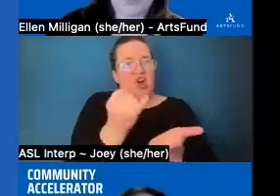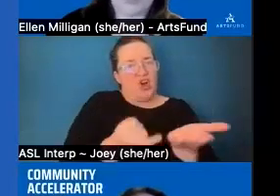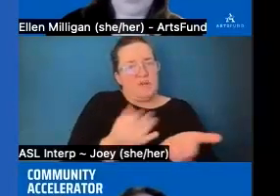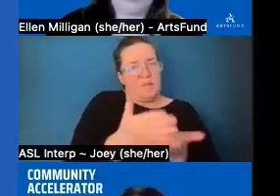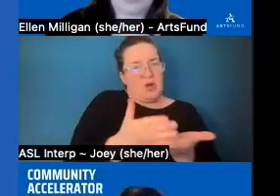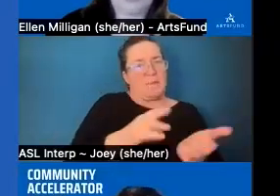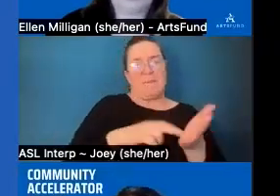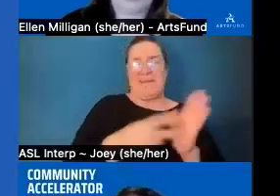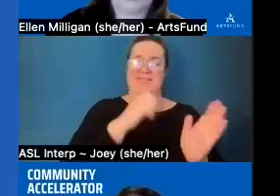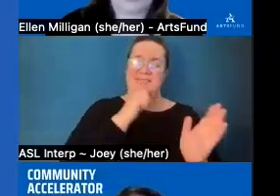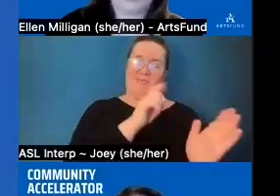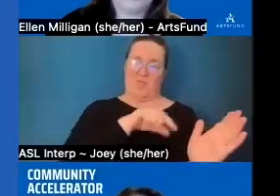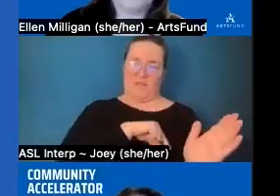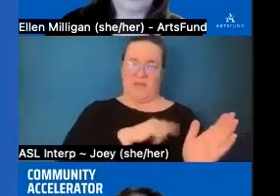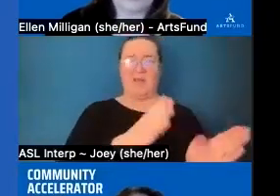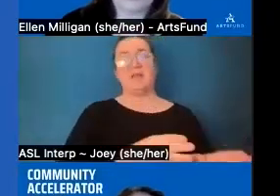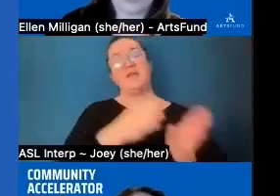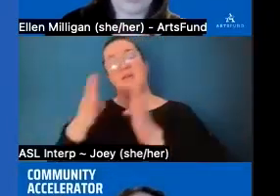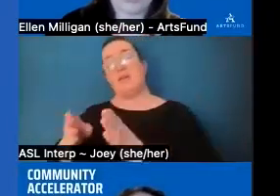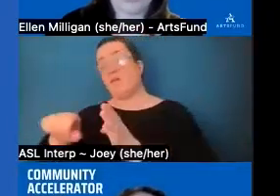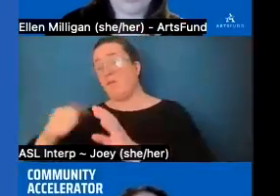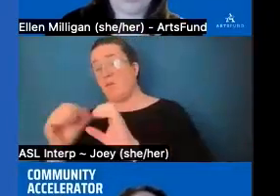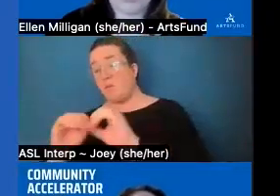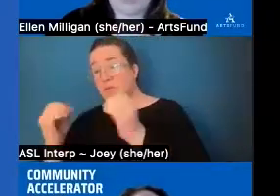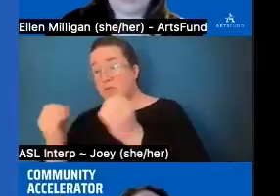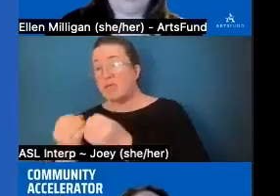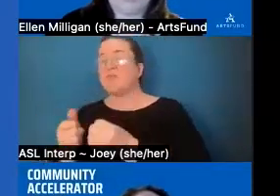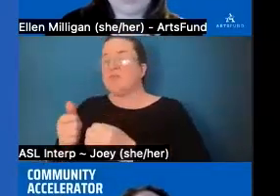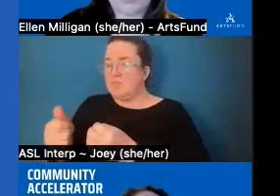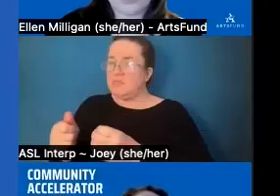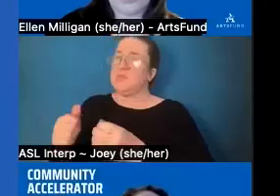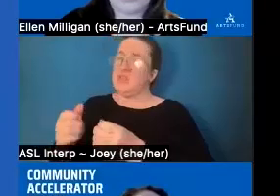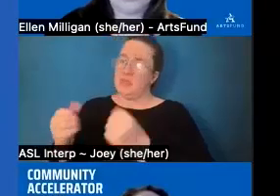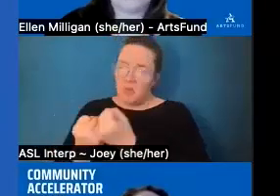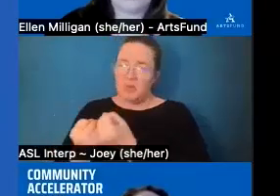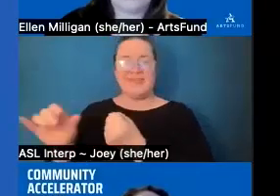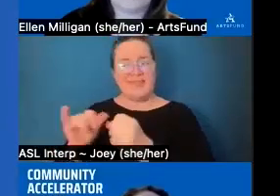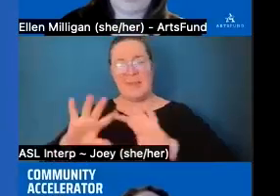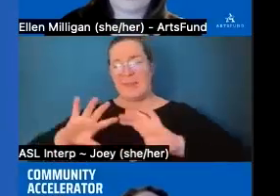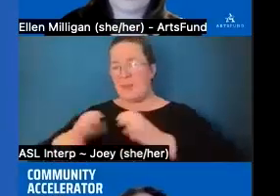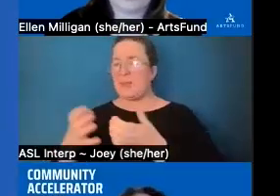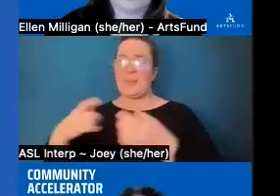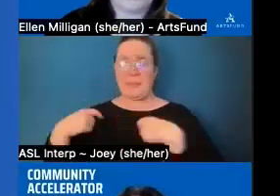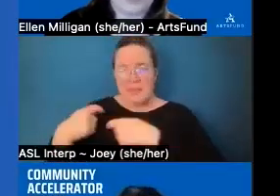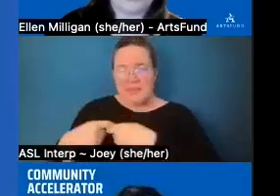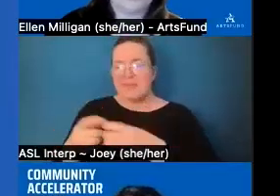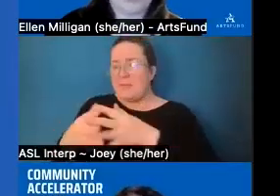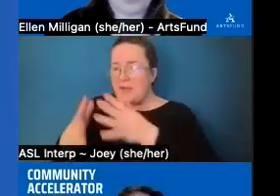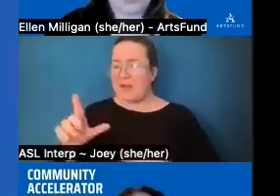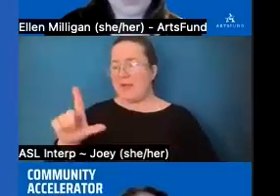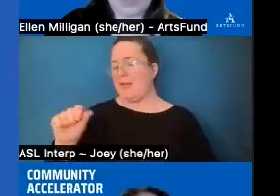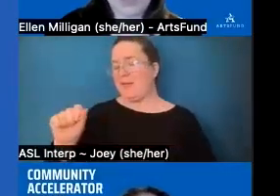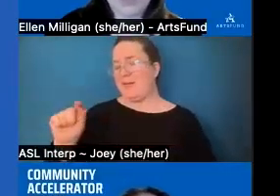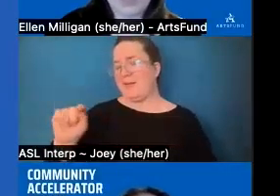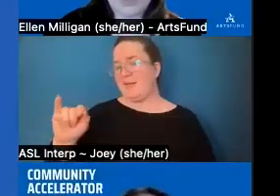Mexican American and Latinx culture, but the way they do their work is through participating in festivals and through teaching and practicing traditional dance, music,